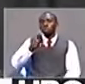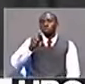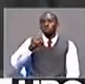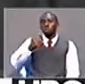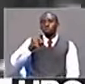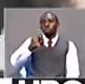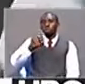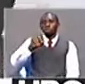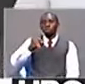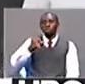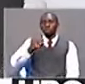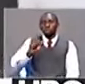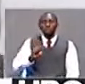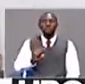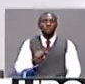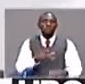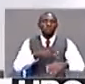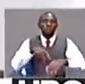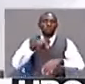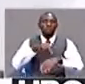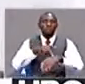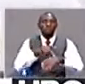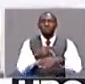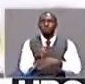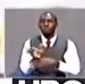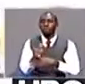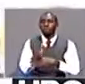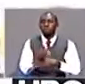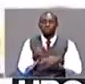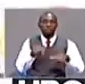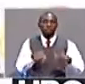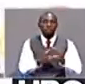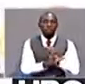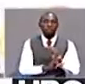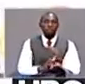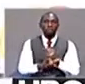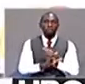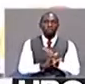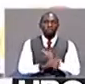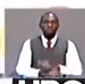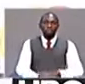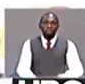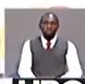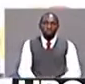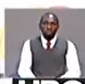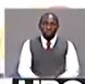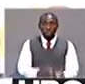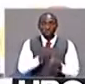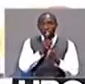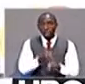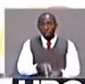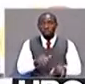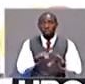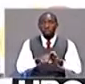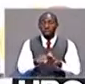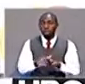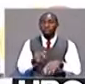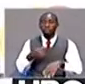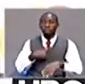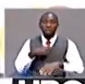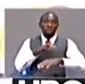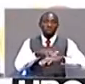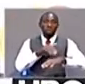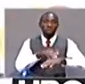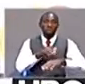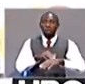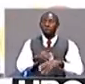Thank you. Thank you, Honorable Sengo. Honourable members, I think as I call Honourable Sengo, let me also